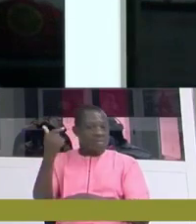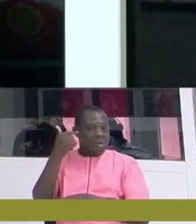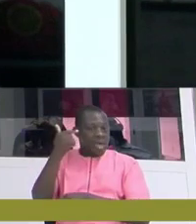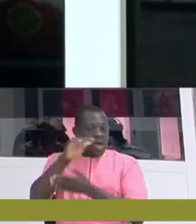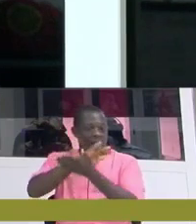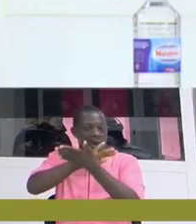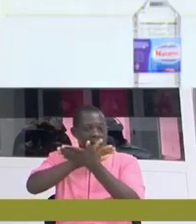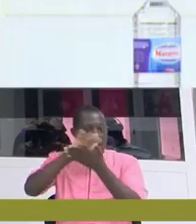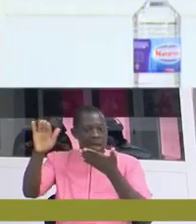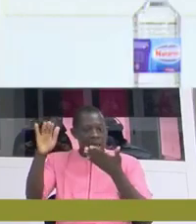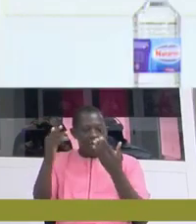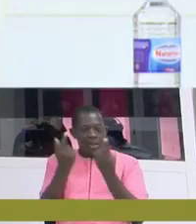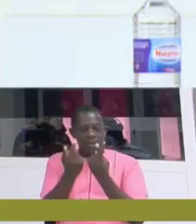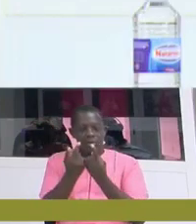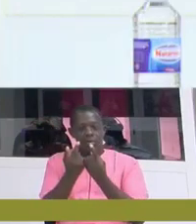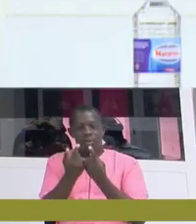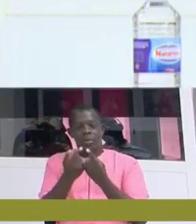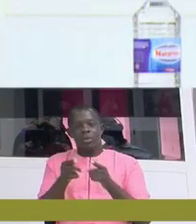bang.